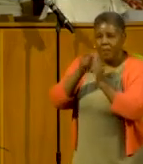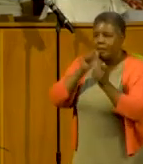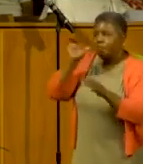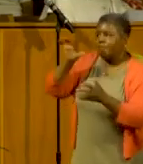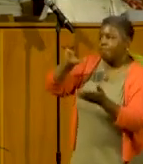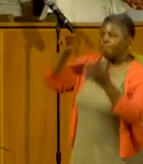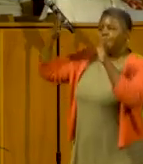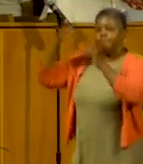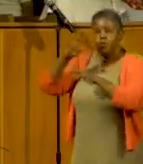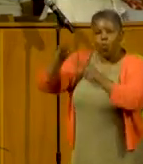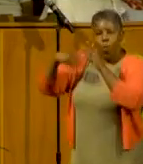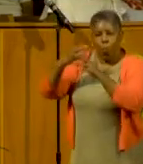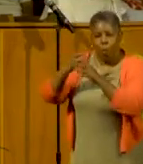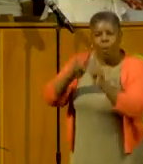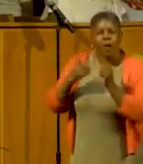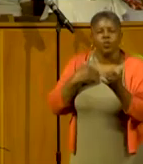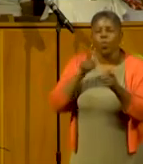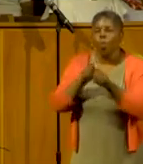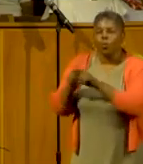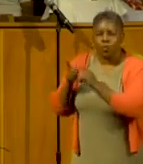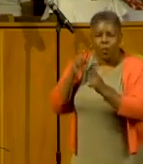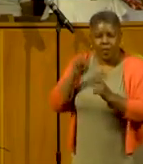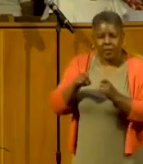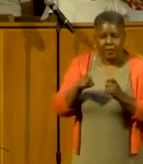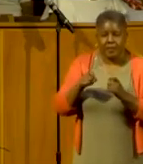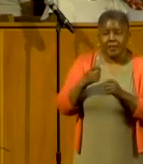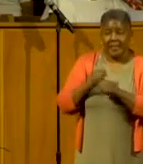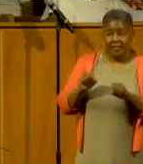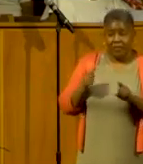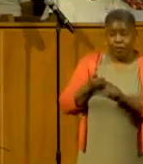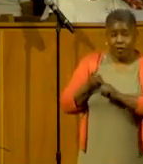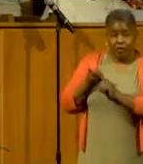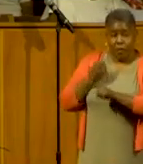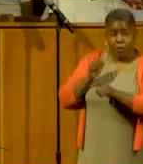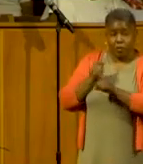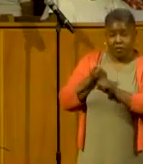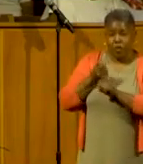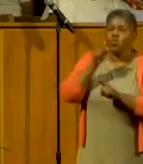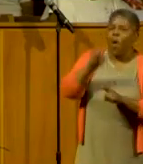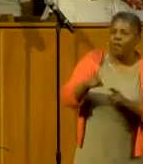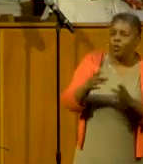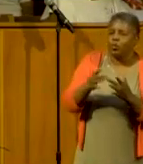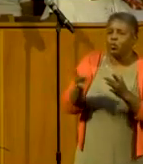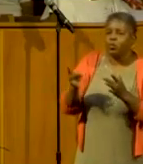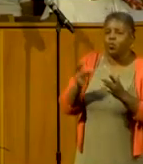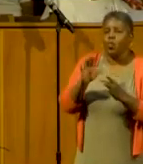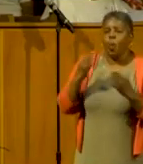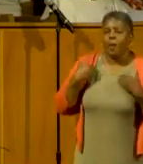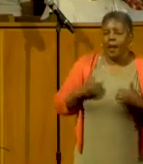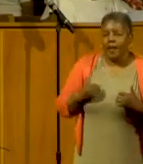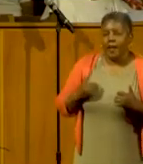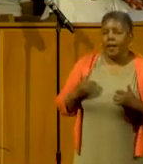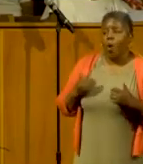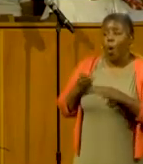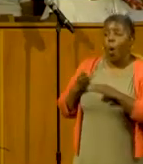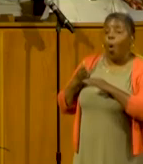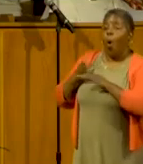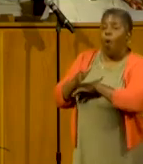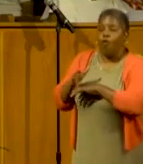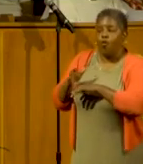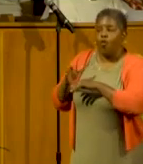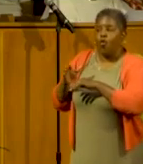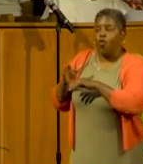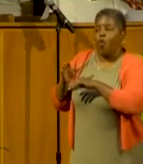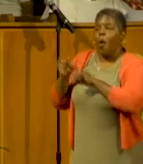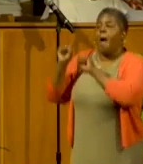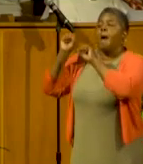environment around you, but in order to save yourself from yourself, you've got to choose your body over perceived